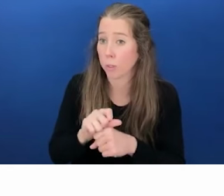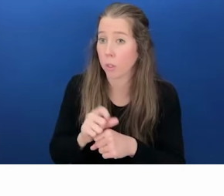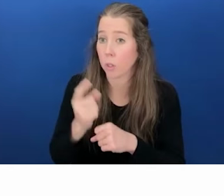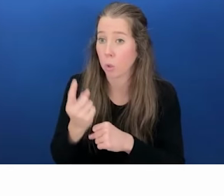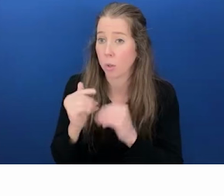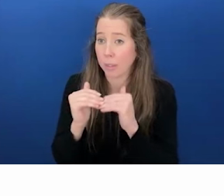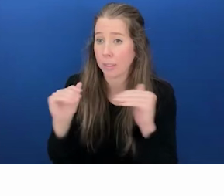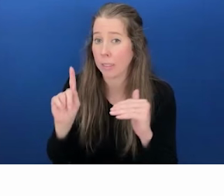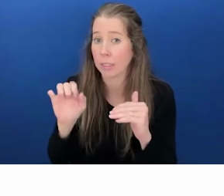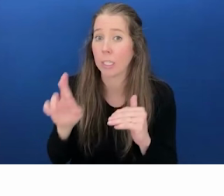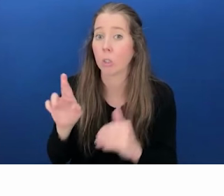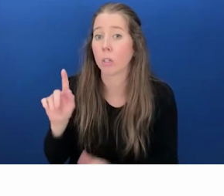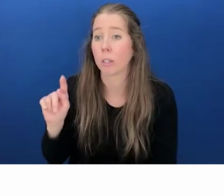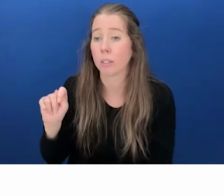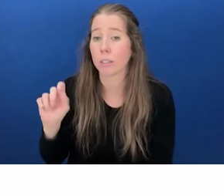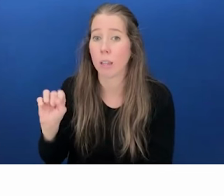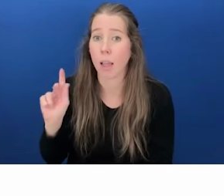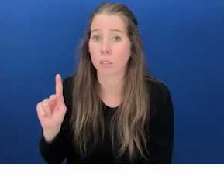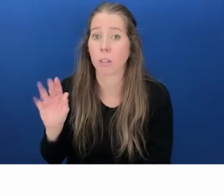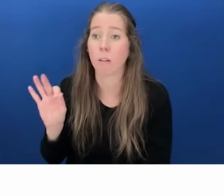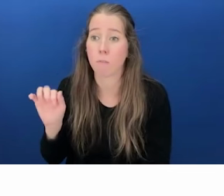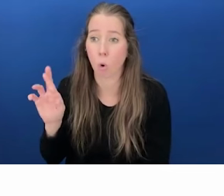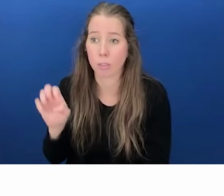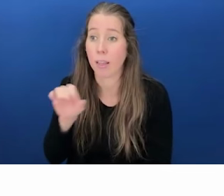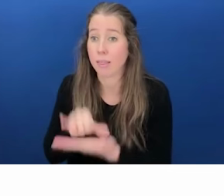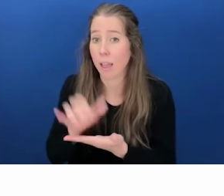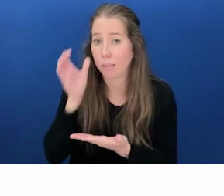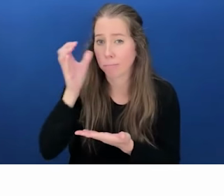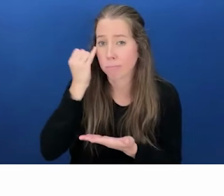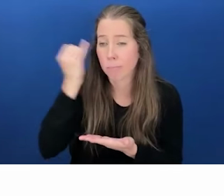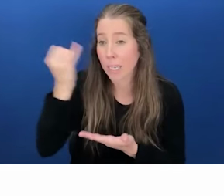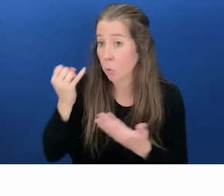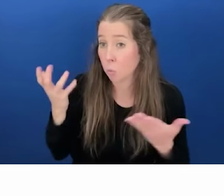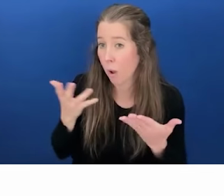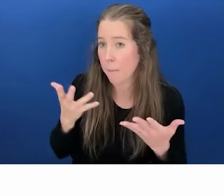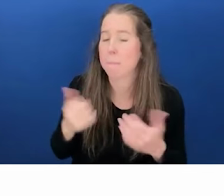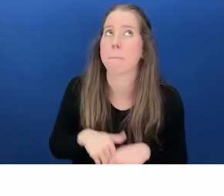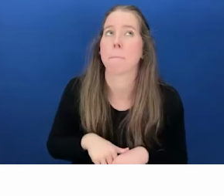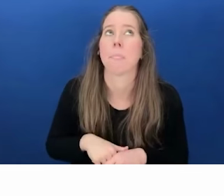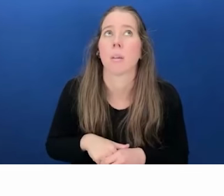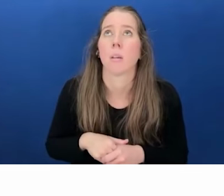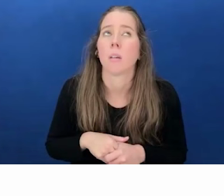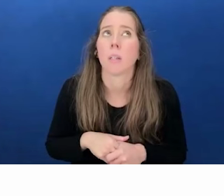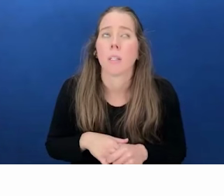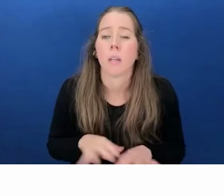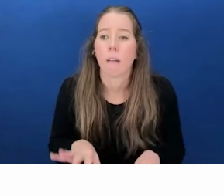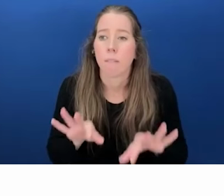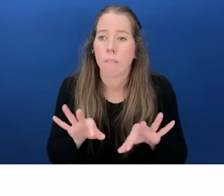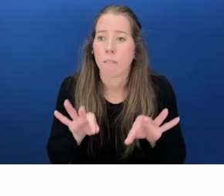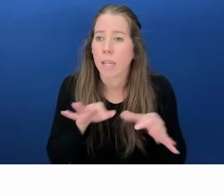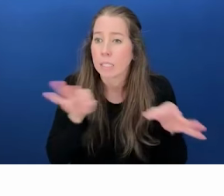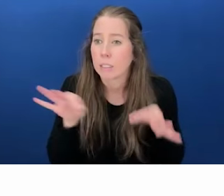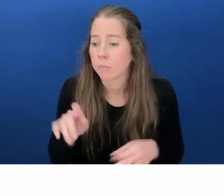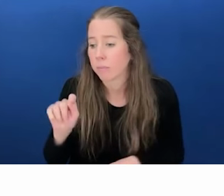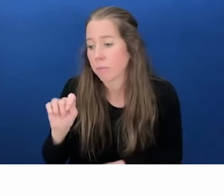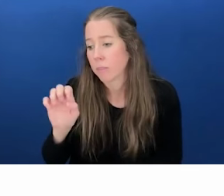force. Yeah. Which the idea of that is to basically find and redefine what tenure